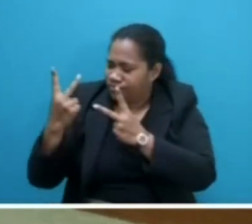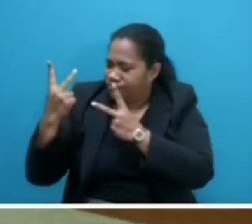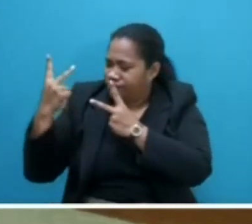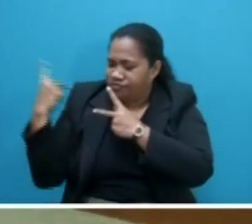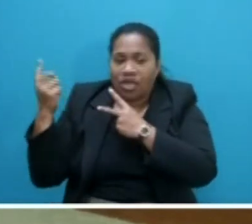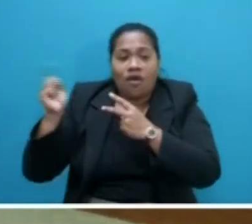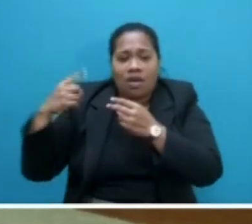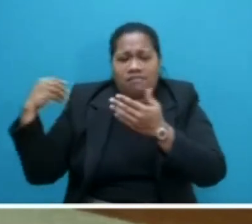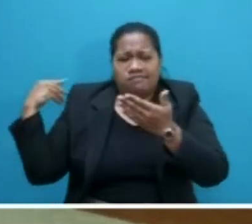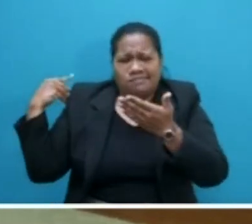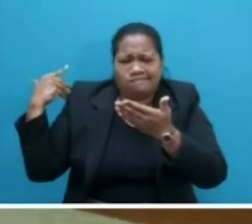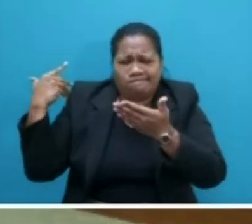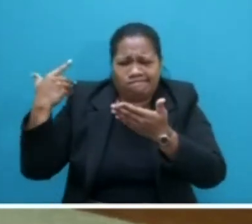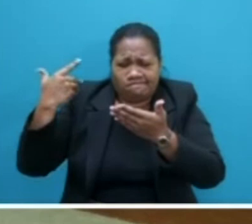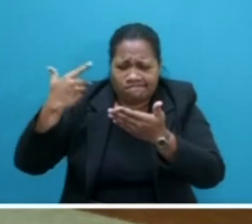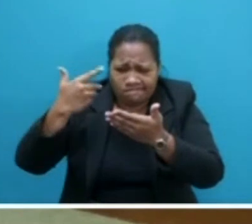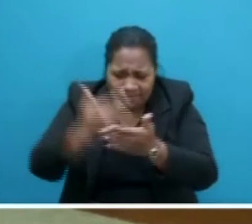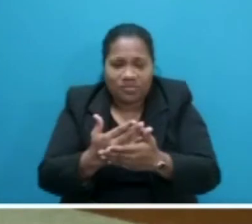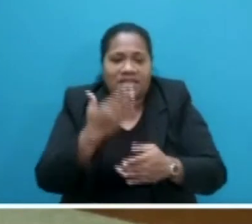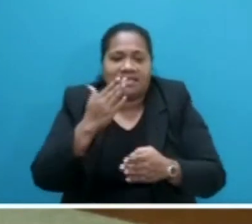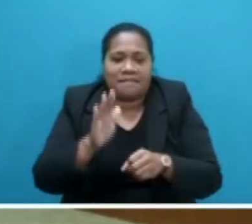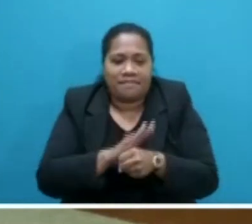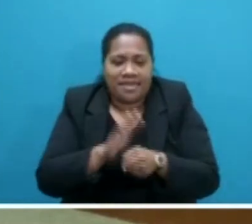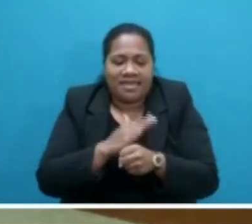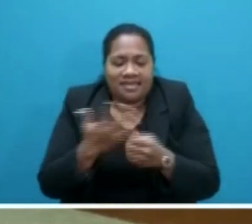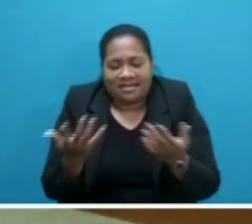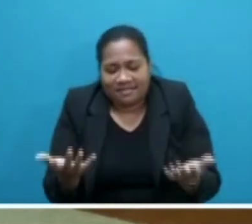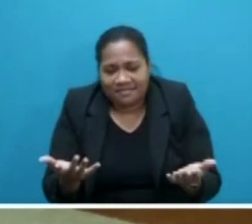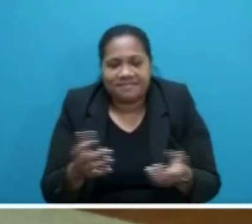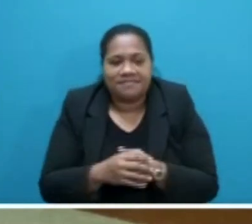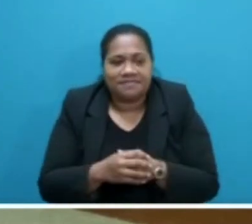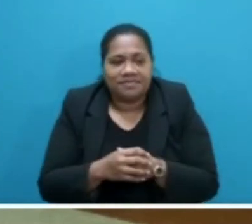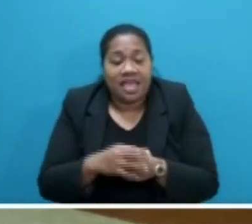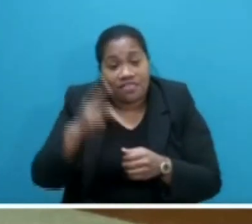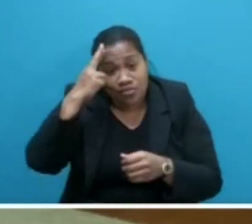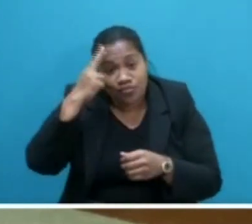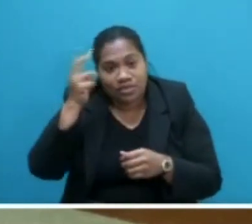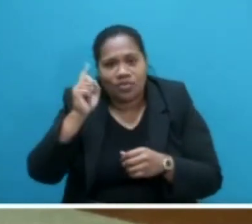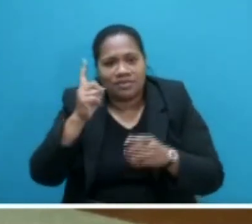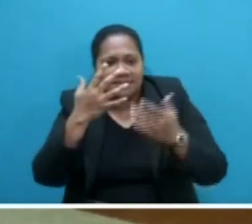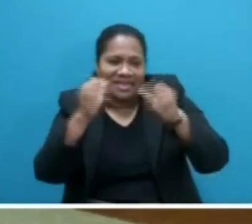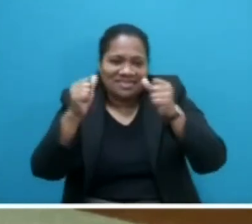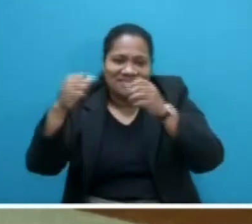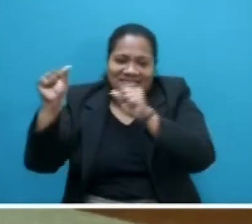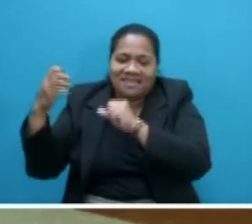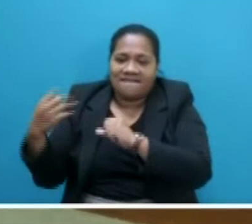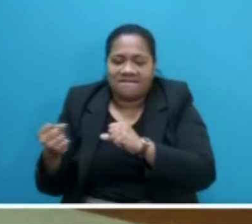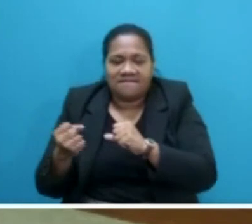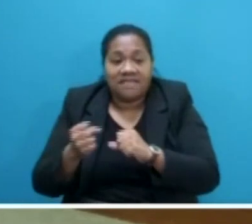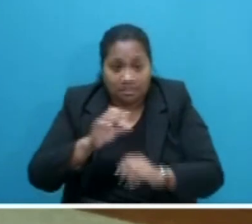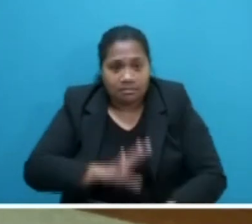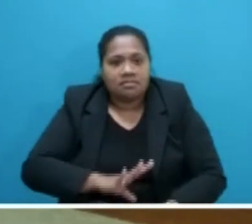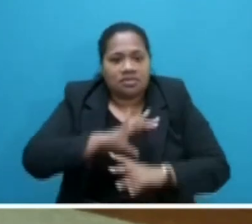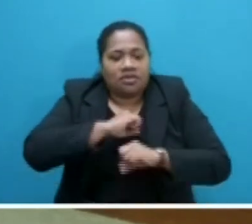long-term investments we're making in their well-being and the vision we've set out for their success. I hold every confidence that because